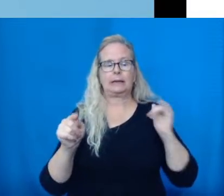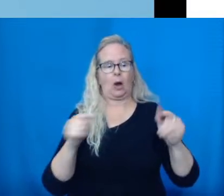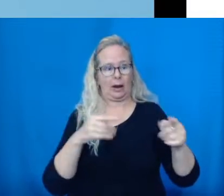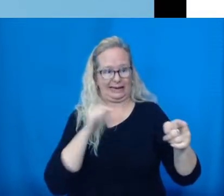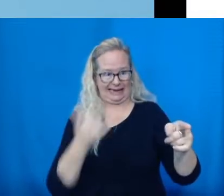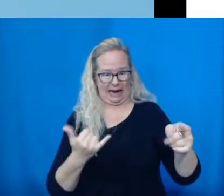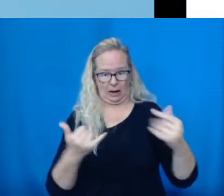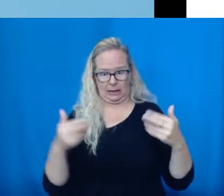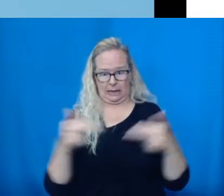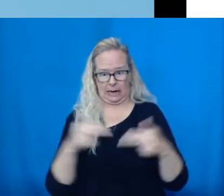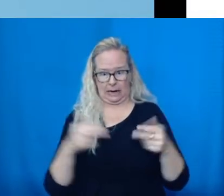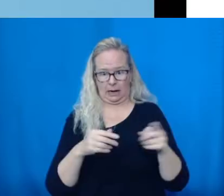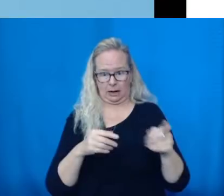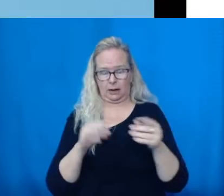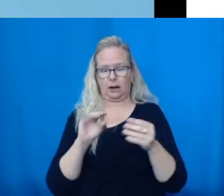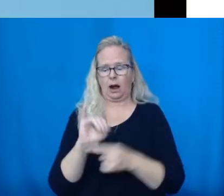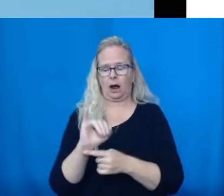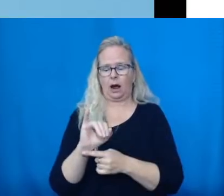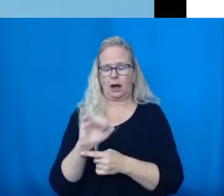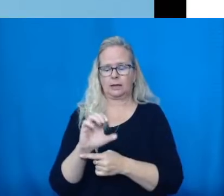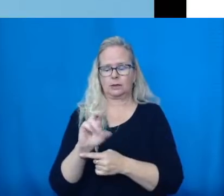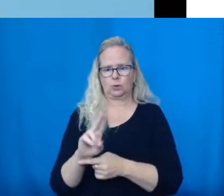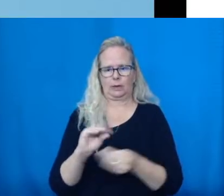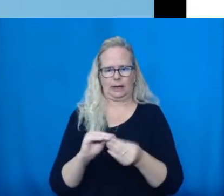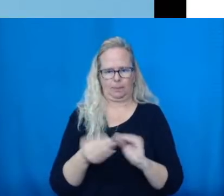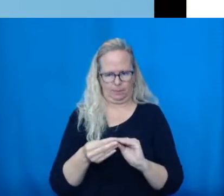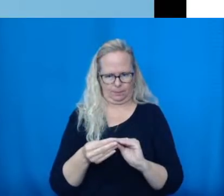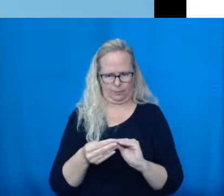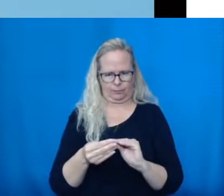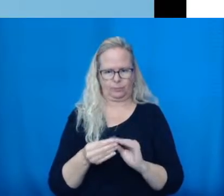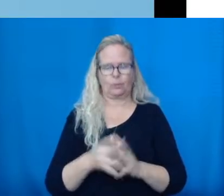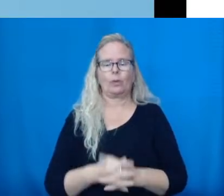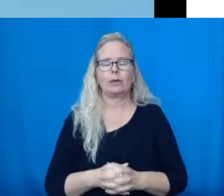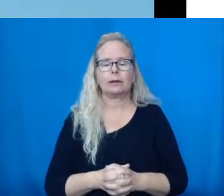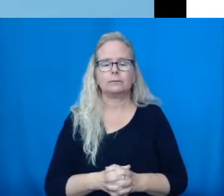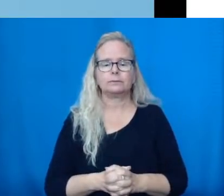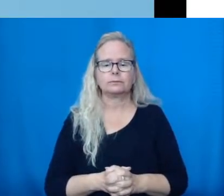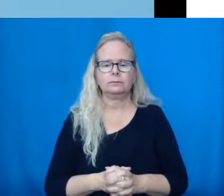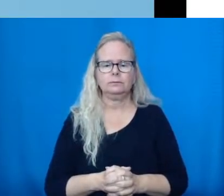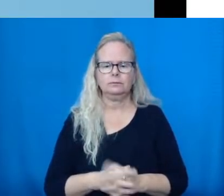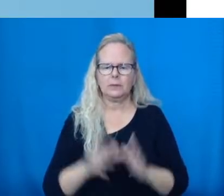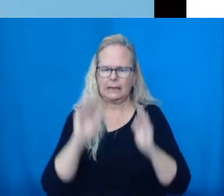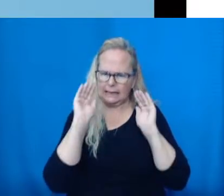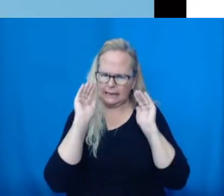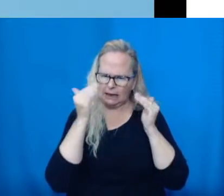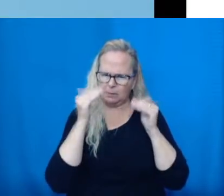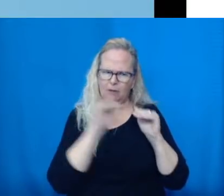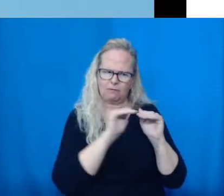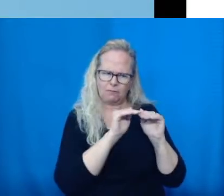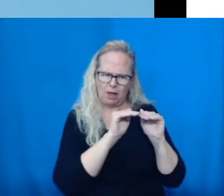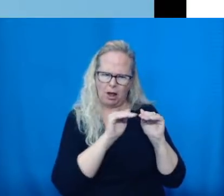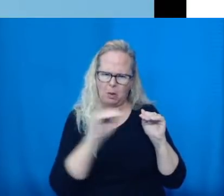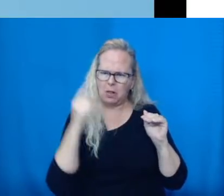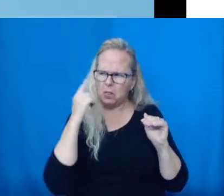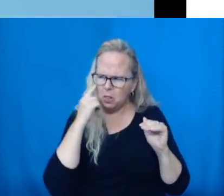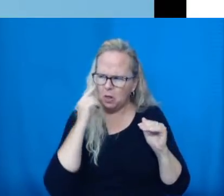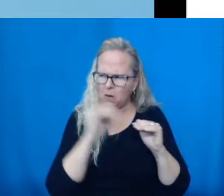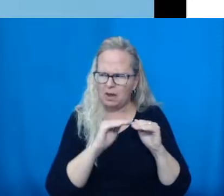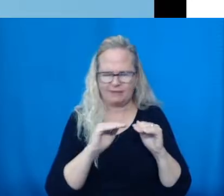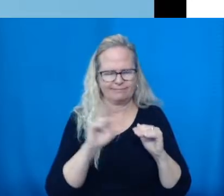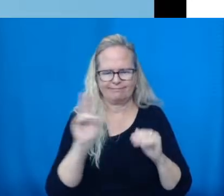bit of an illusion because of the amount of people that are being pushed out of the ICU at this point. Next slide, please.